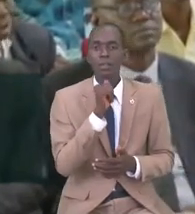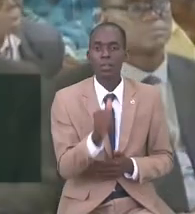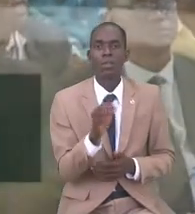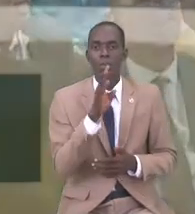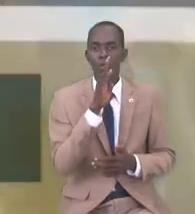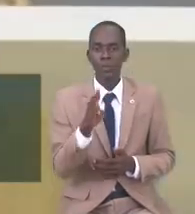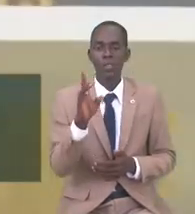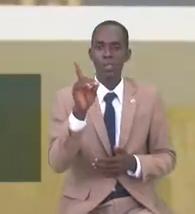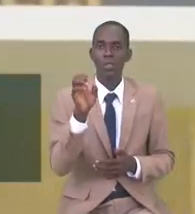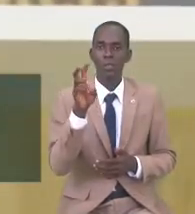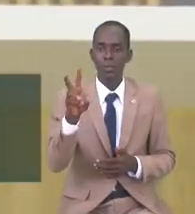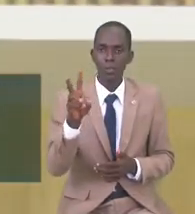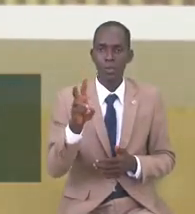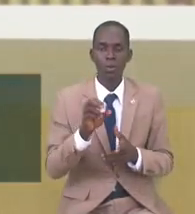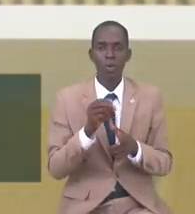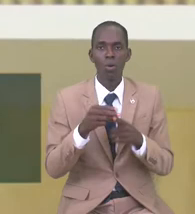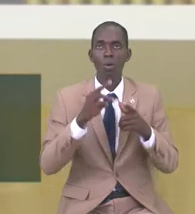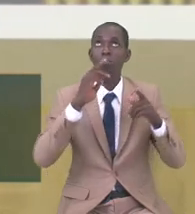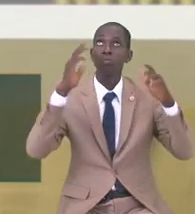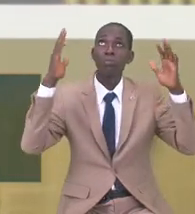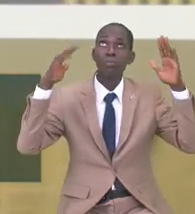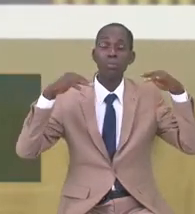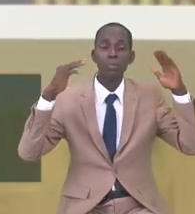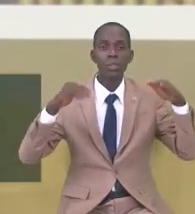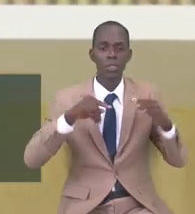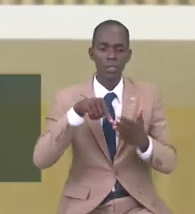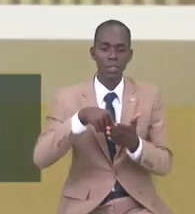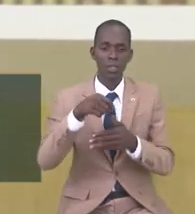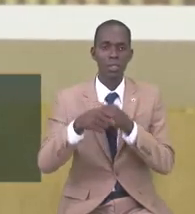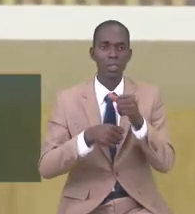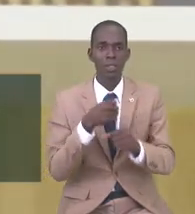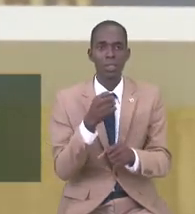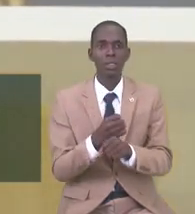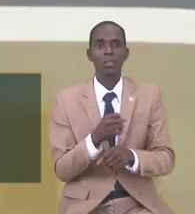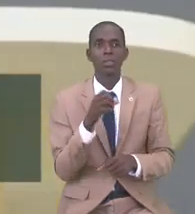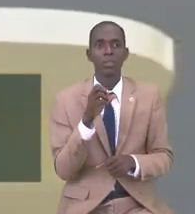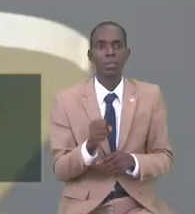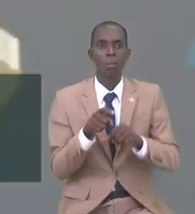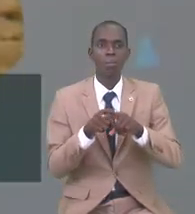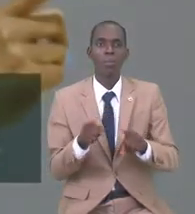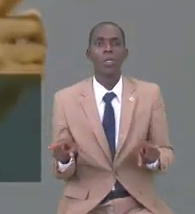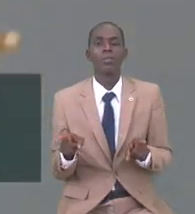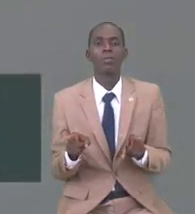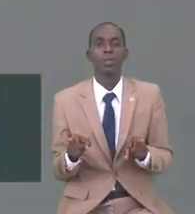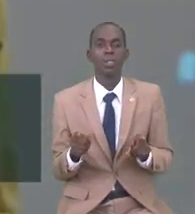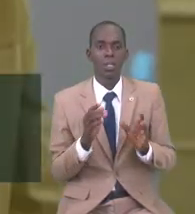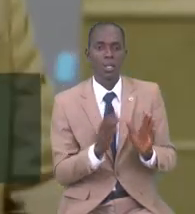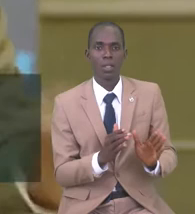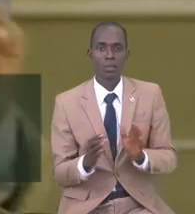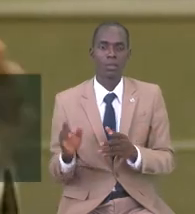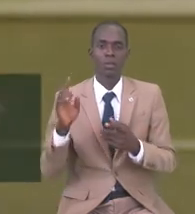dew nor rain these years, but